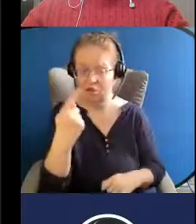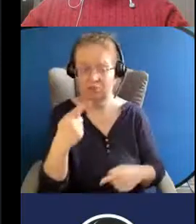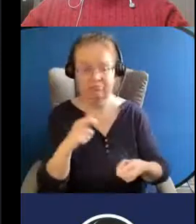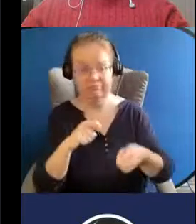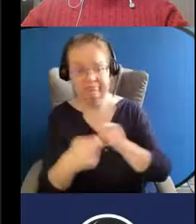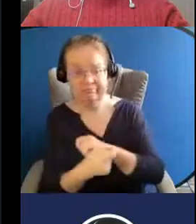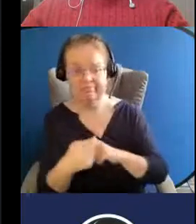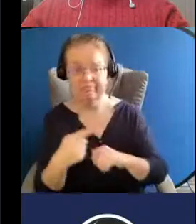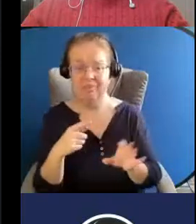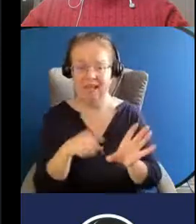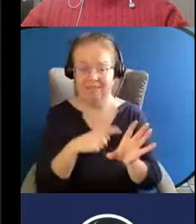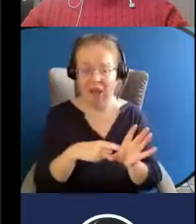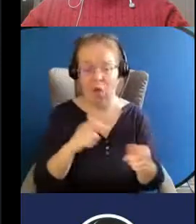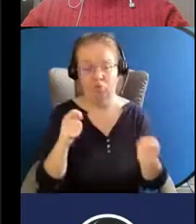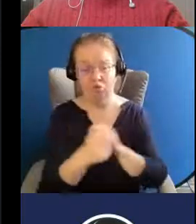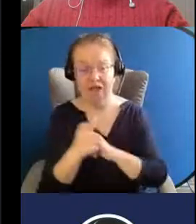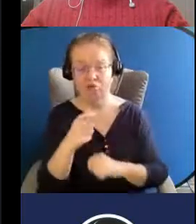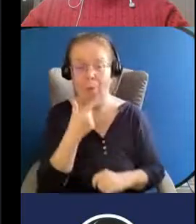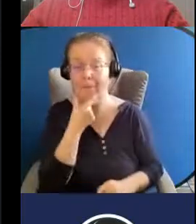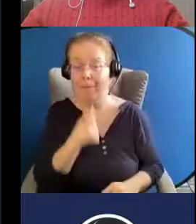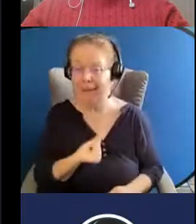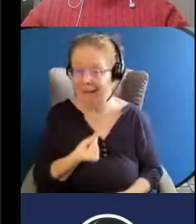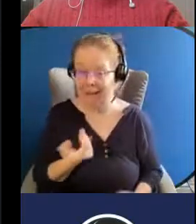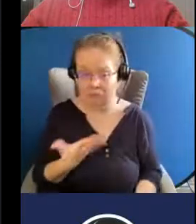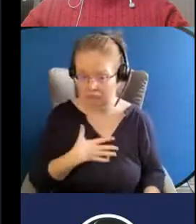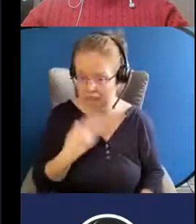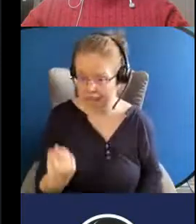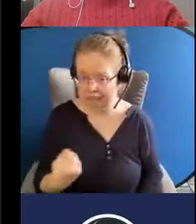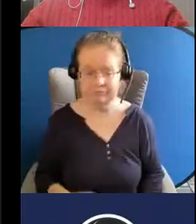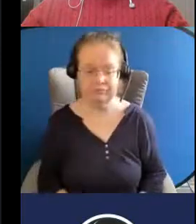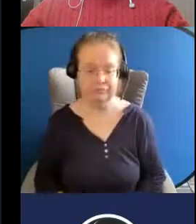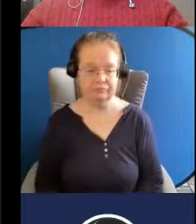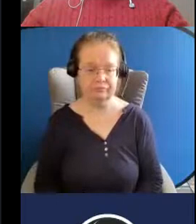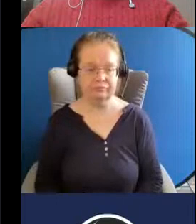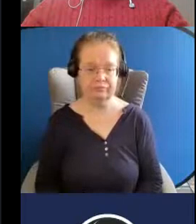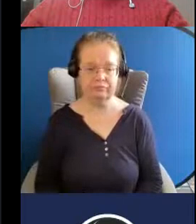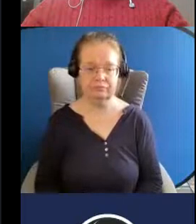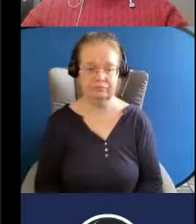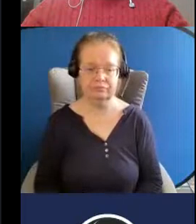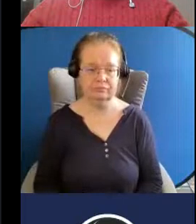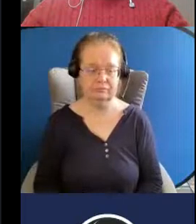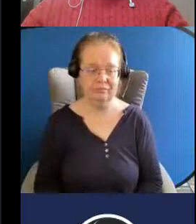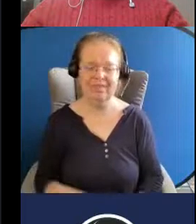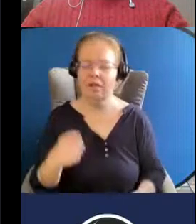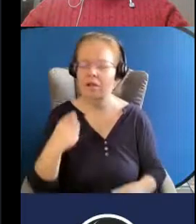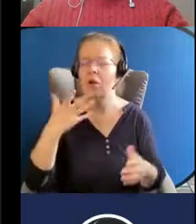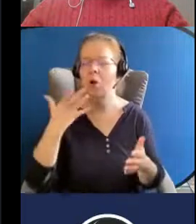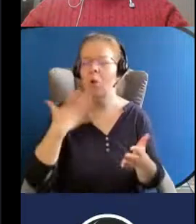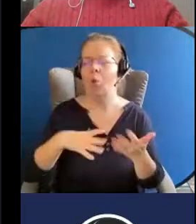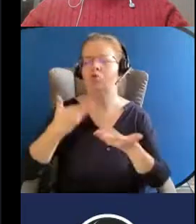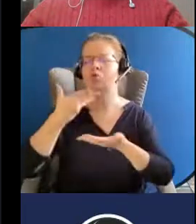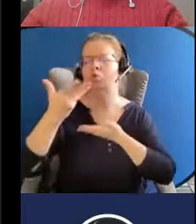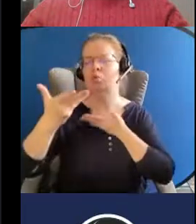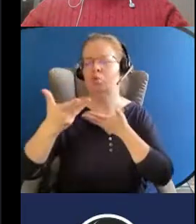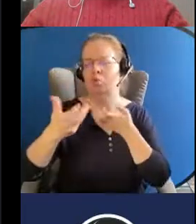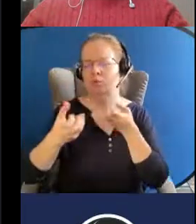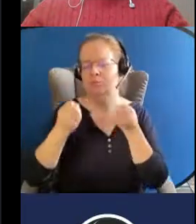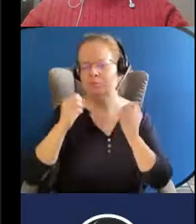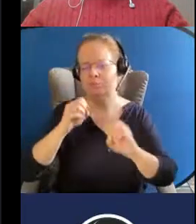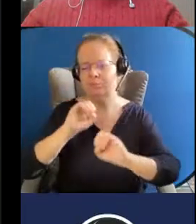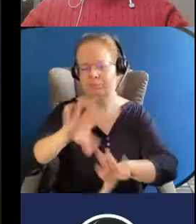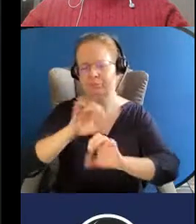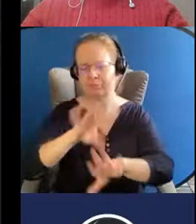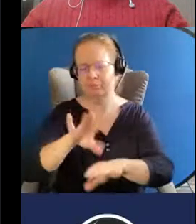and easy to find. One thing that I really want to talk about pretty in depth here is something called